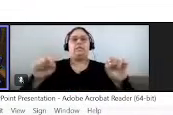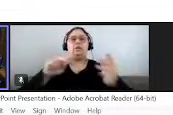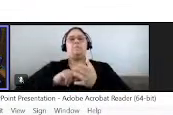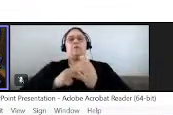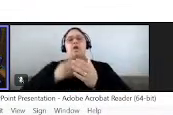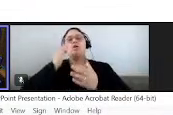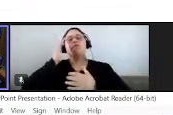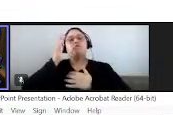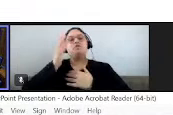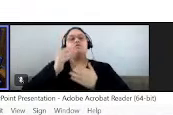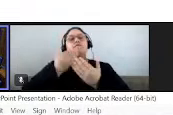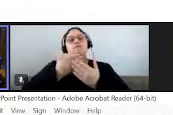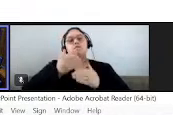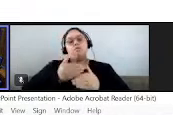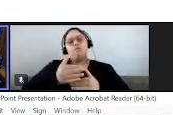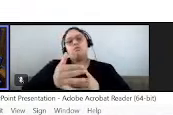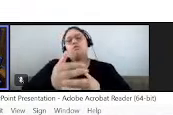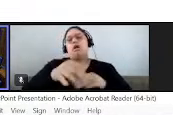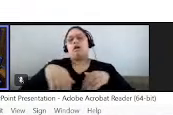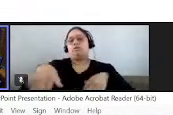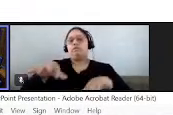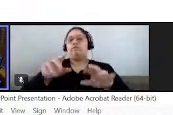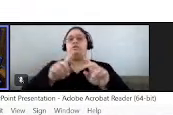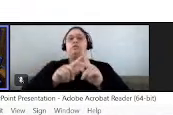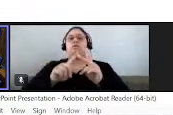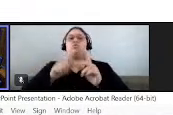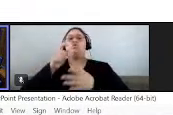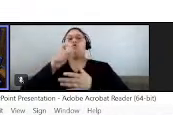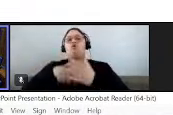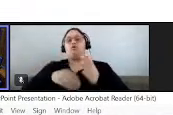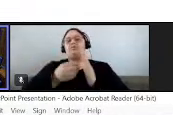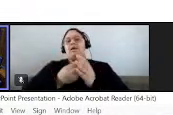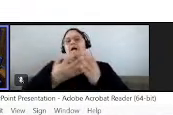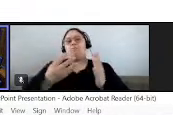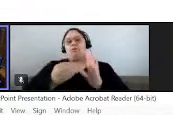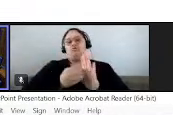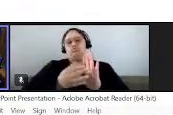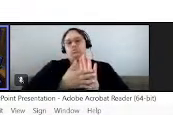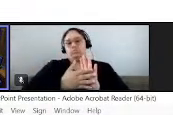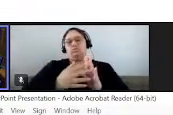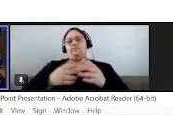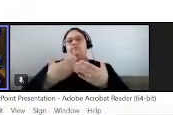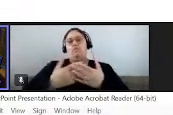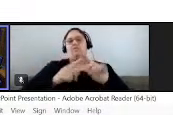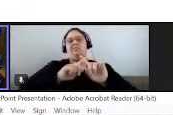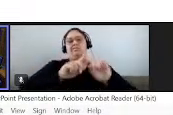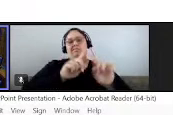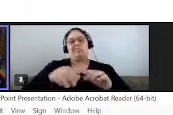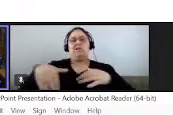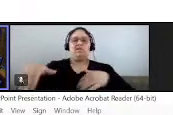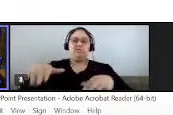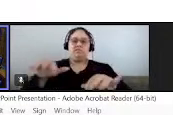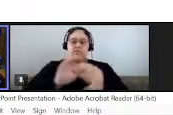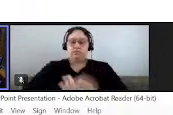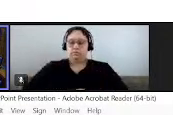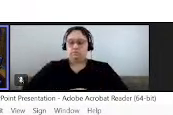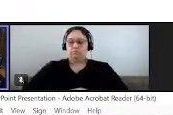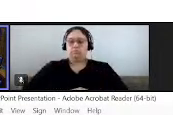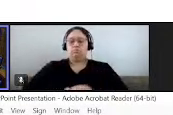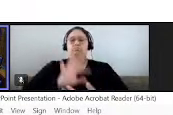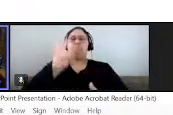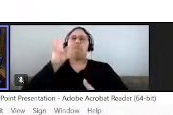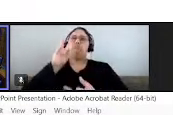envisage in terms of their activities, but also the costing of those activities. It came out to